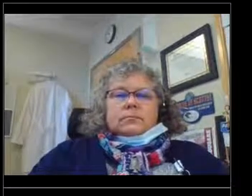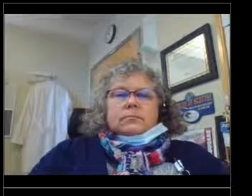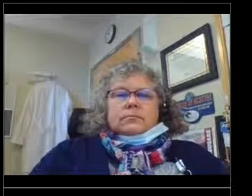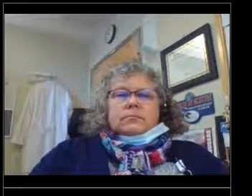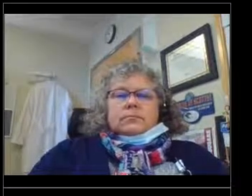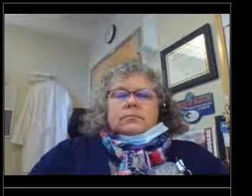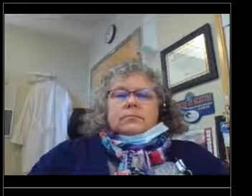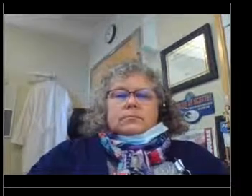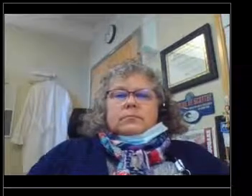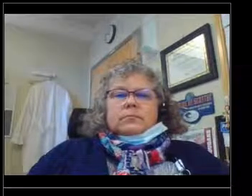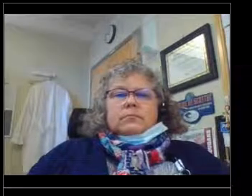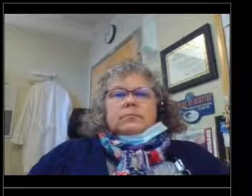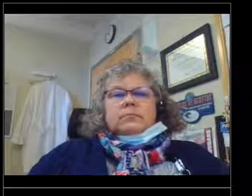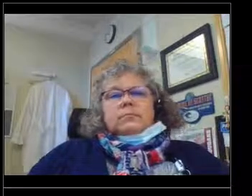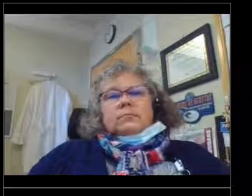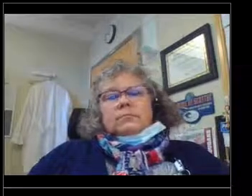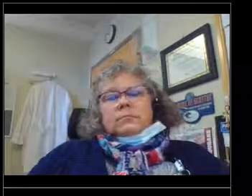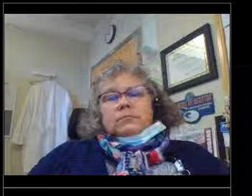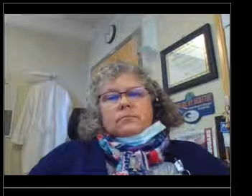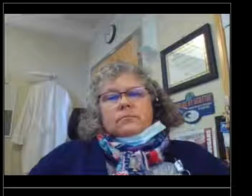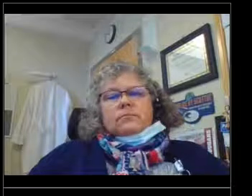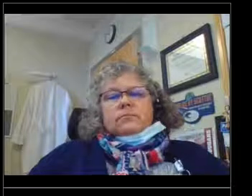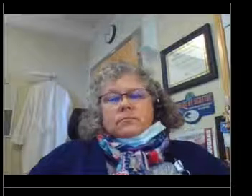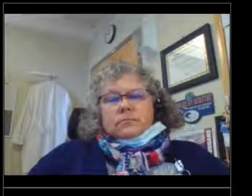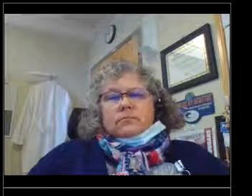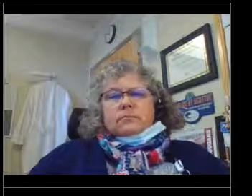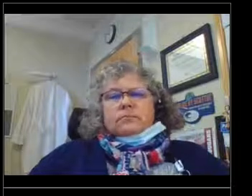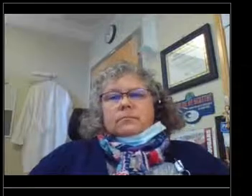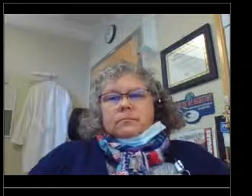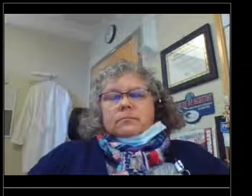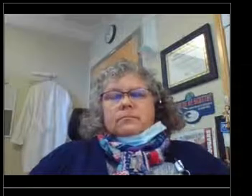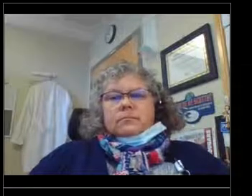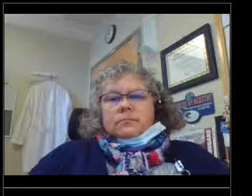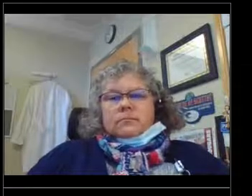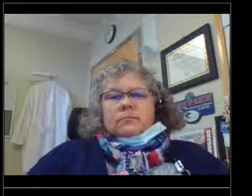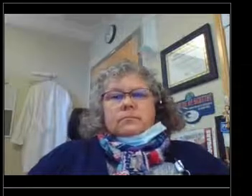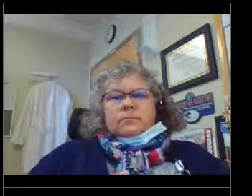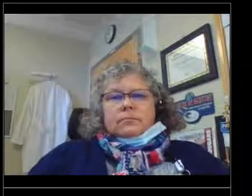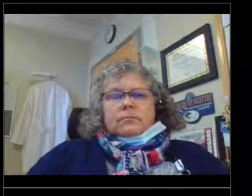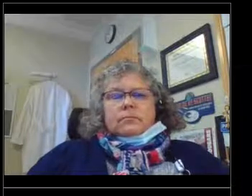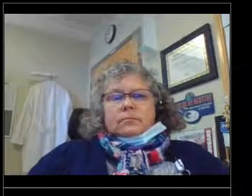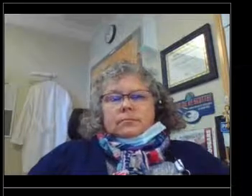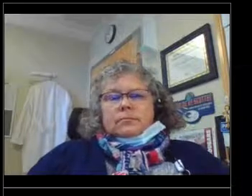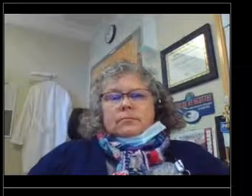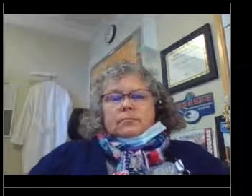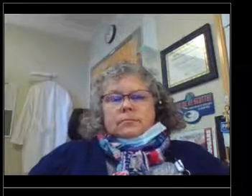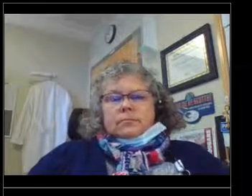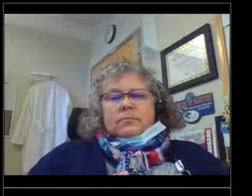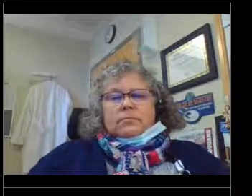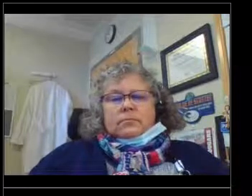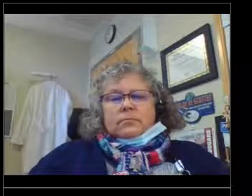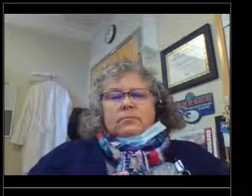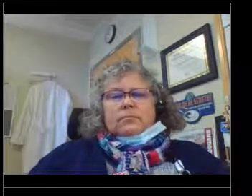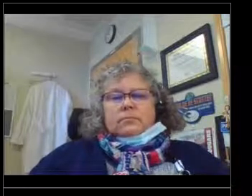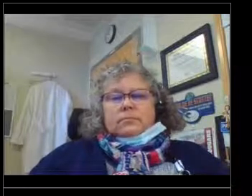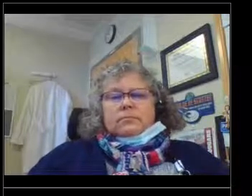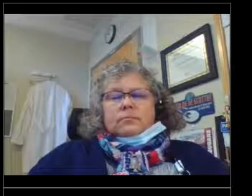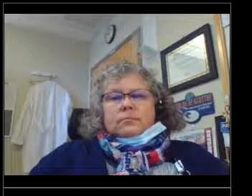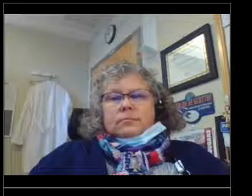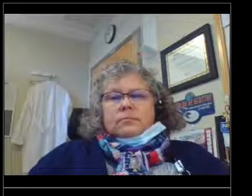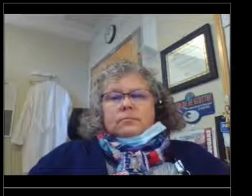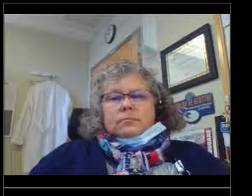some people put that sort of algorithm into their practice plan. So for a new patient with a new diagnosis,